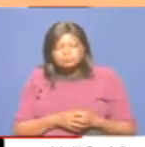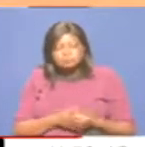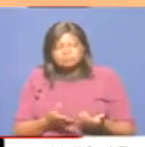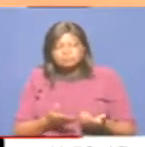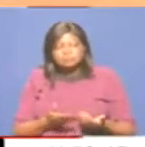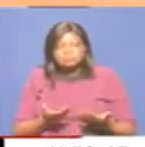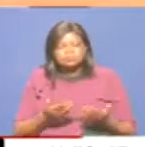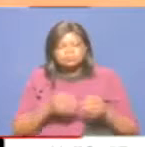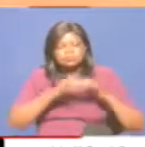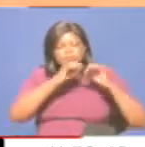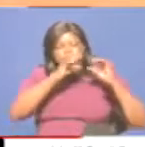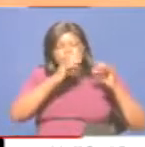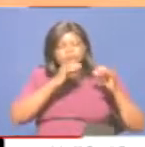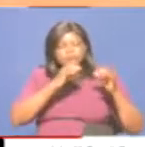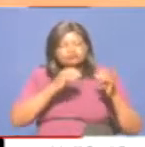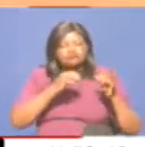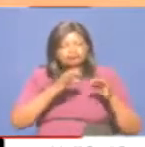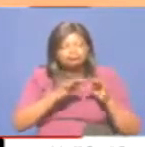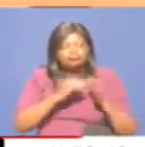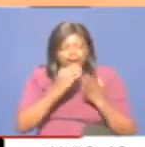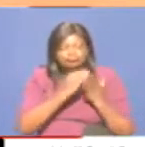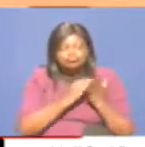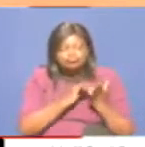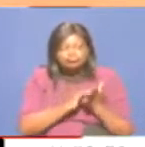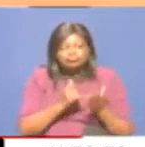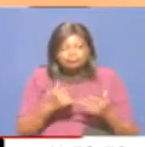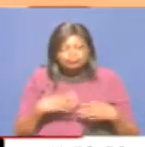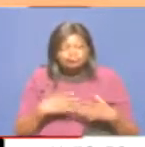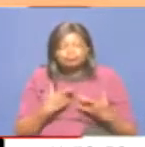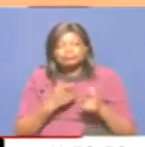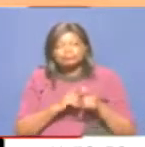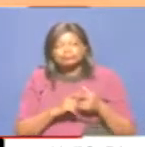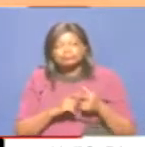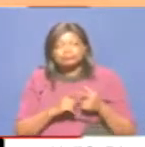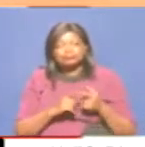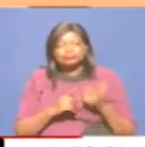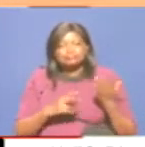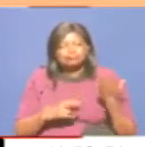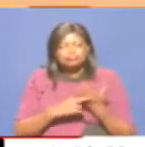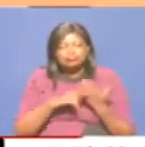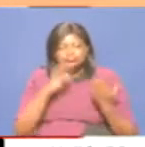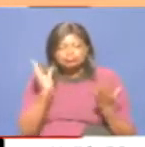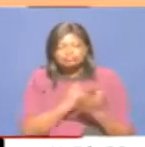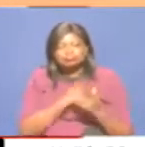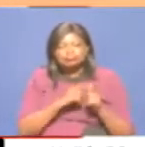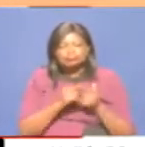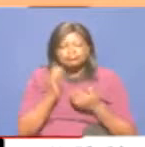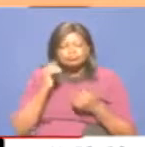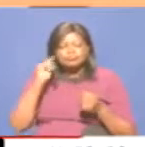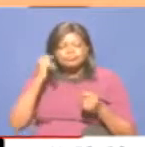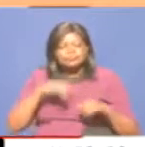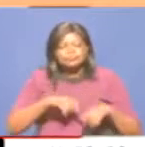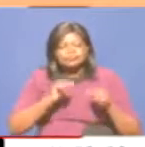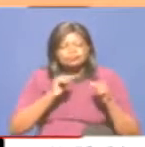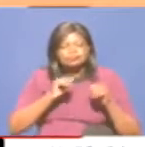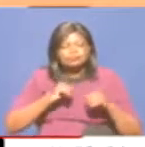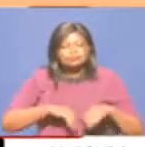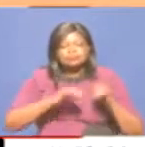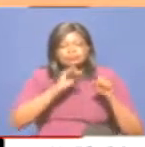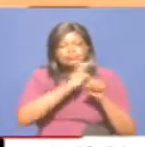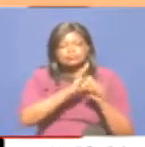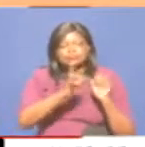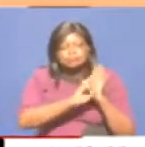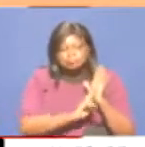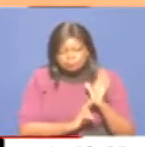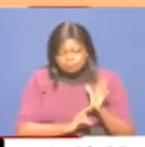that have been injurious to the people, particularly mm-hmm. the curfew, mm-hmm. but also we expect Kenyans to continue, you know, still observing the protocols. Then the other